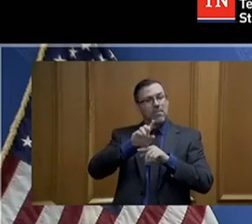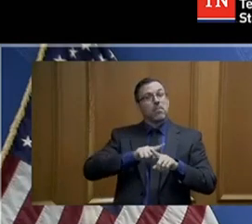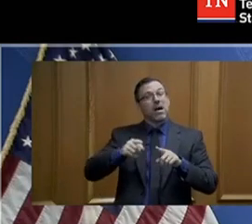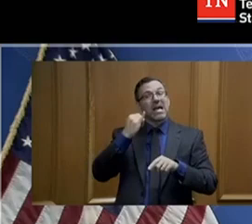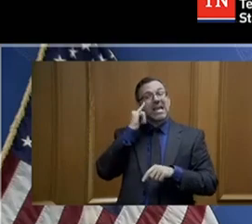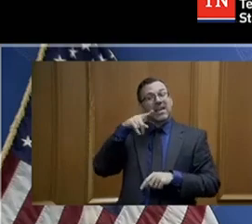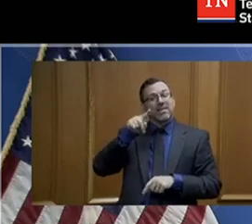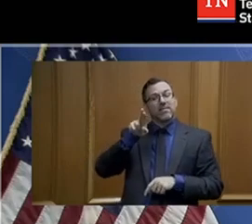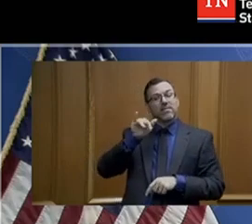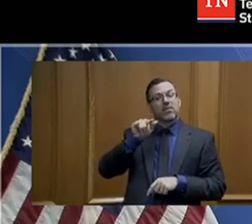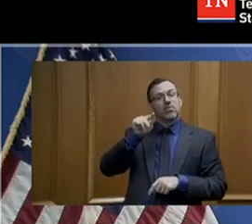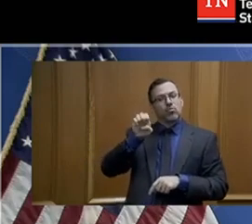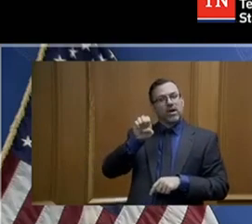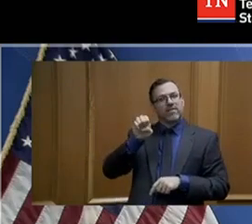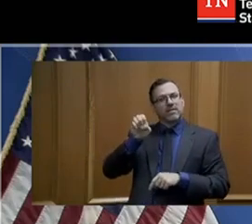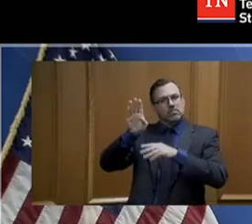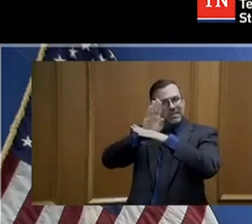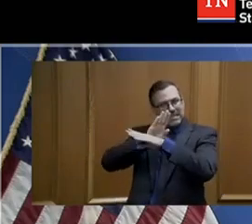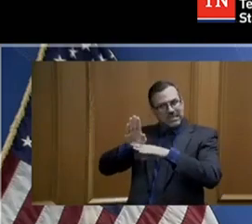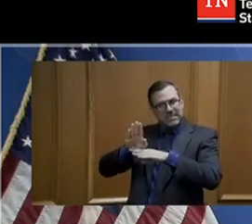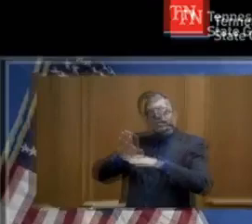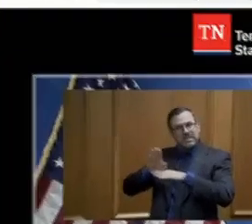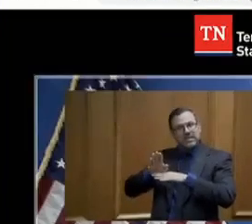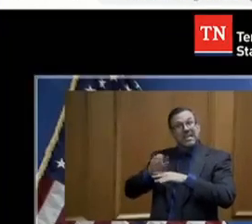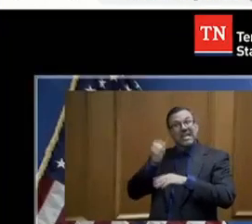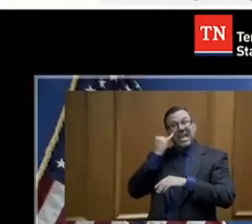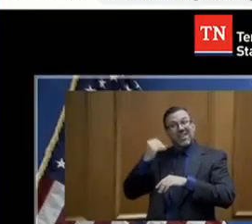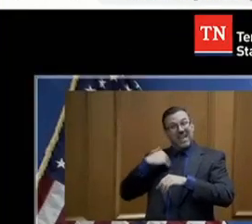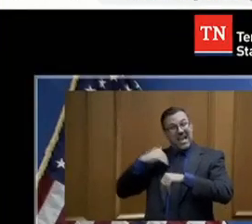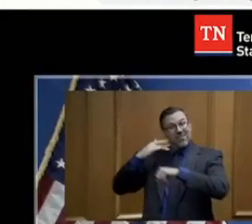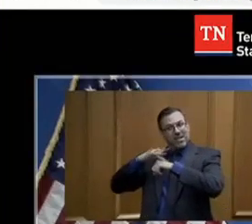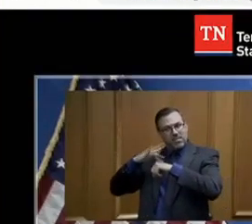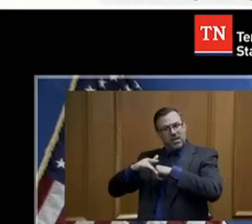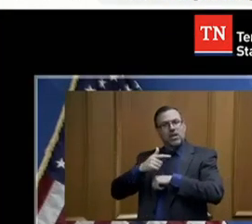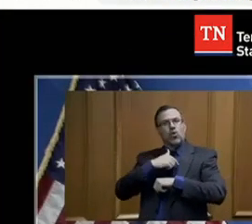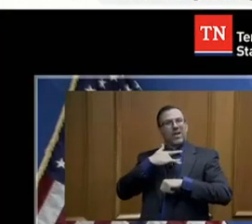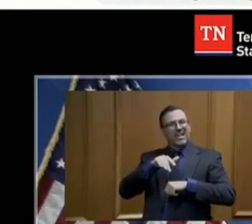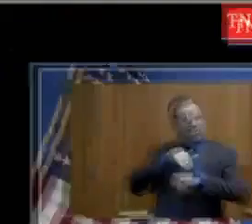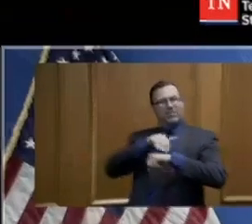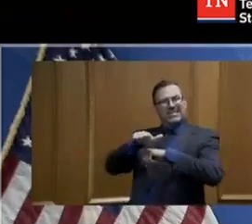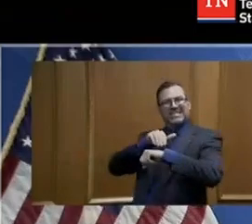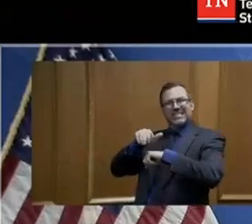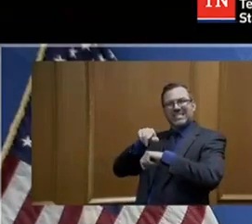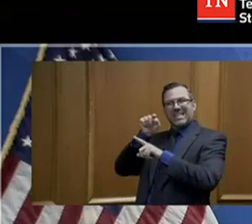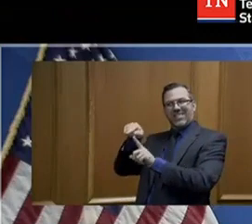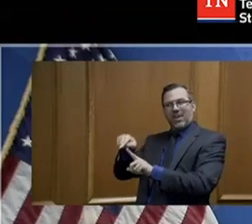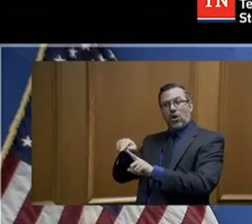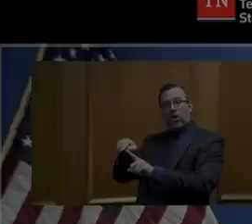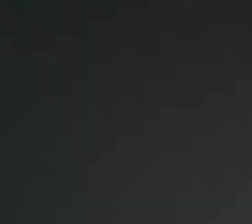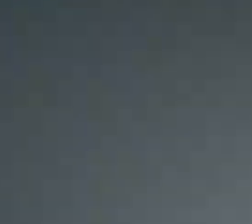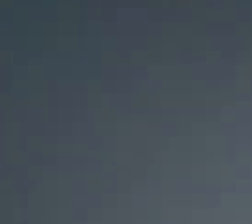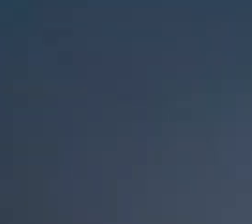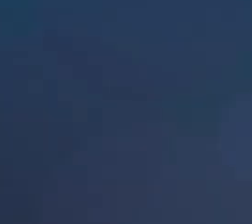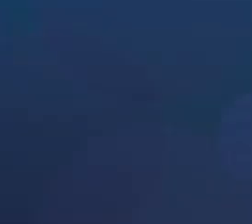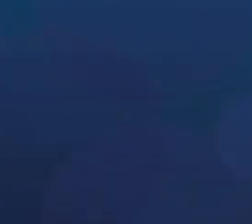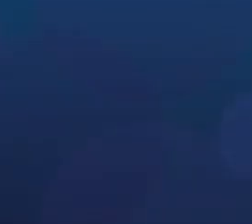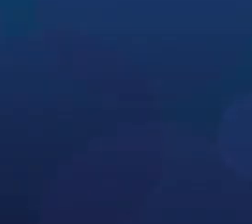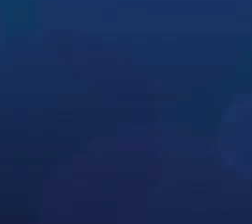having good throughput, we reserve our capacity for those high priority tests that I just mentioned.